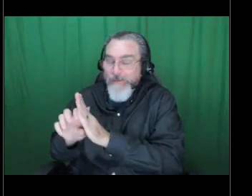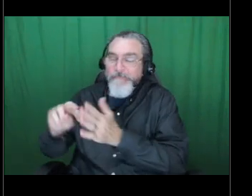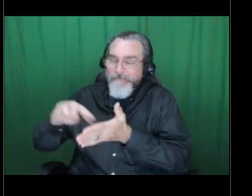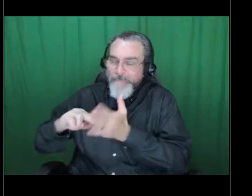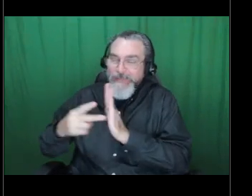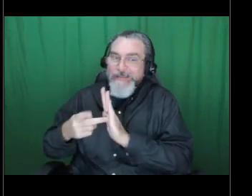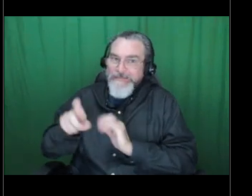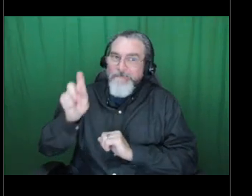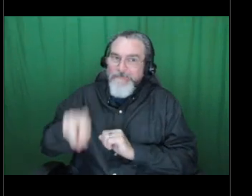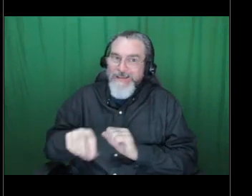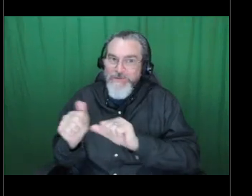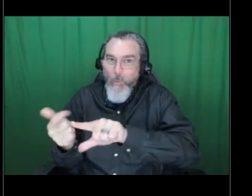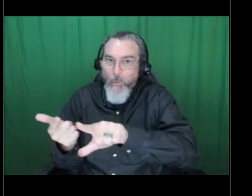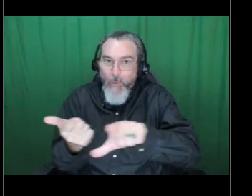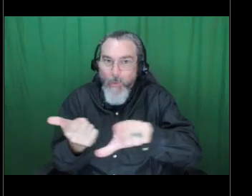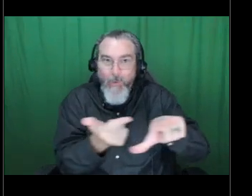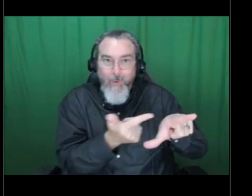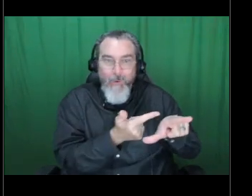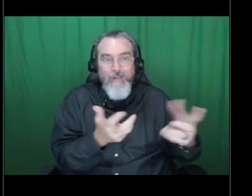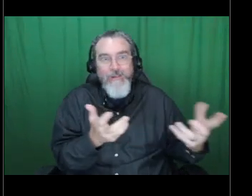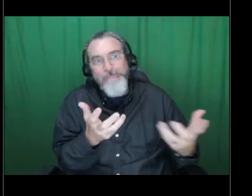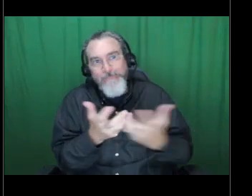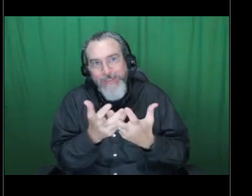be on an accessible route.